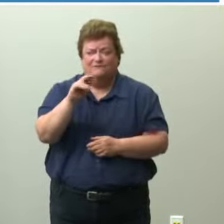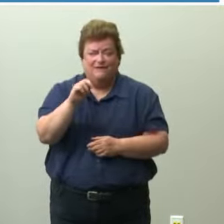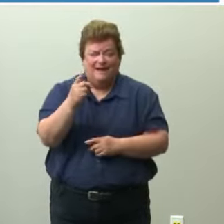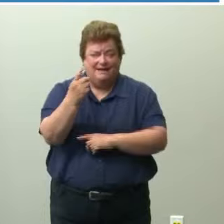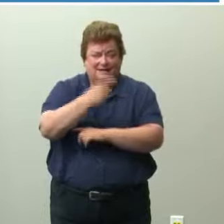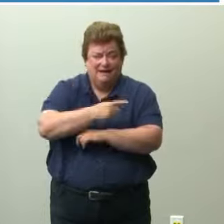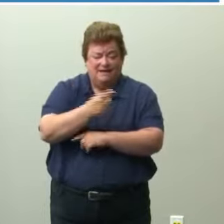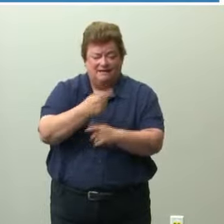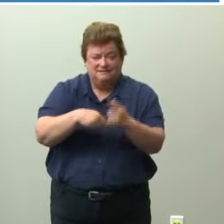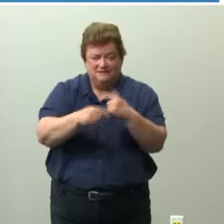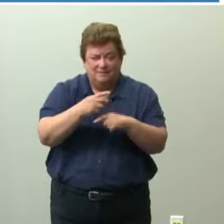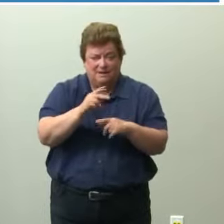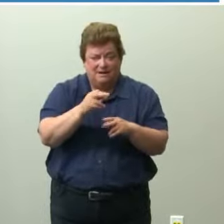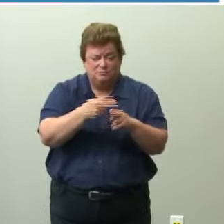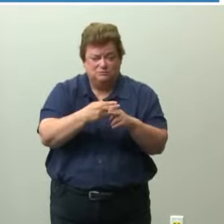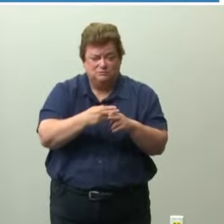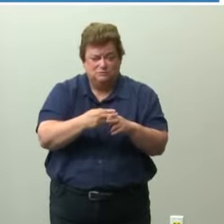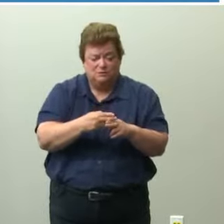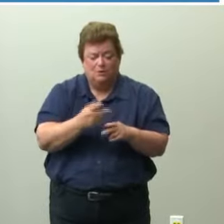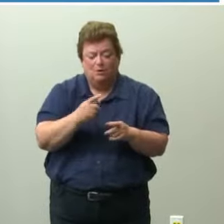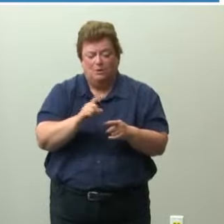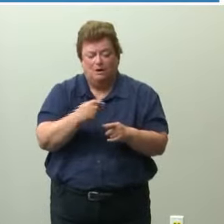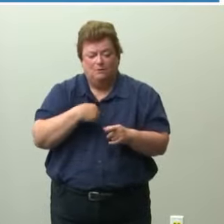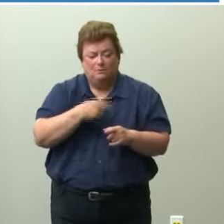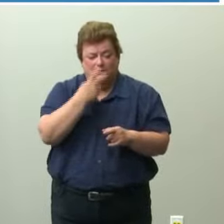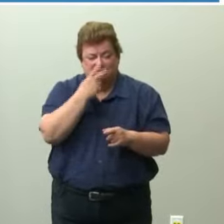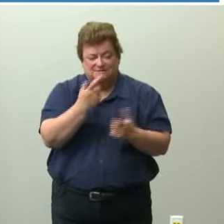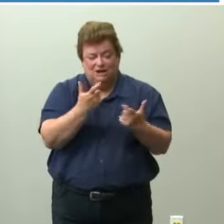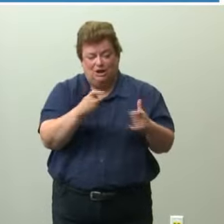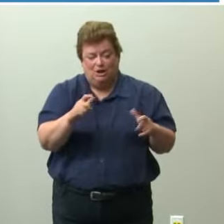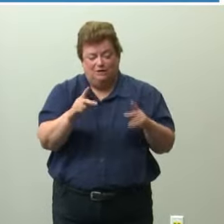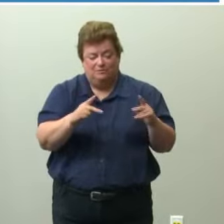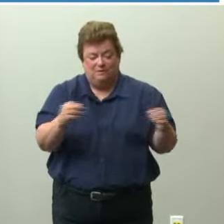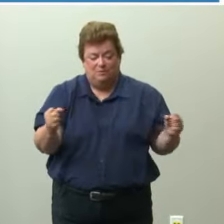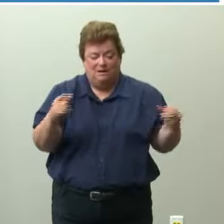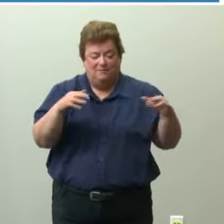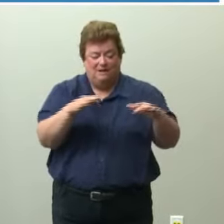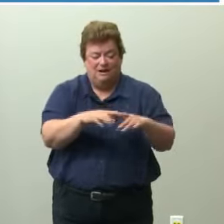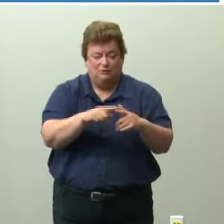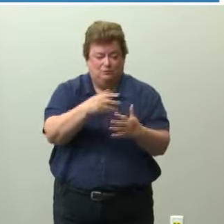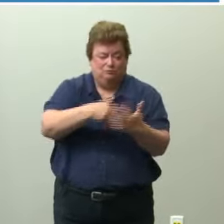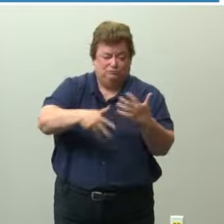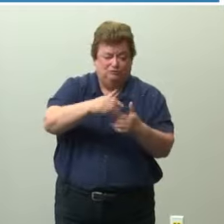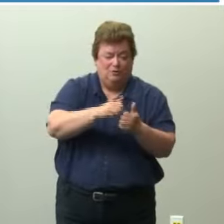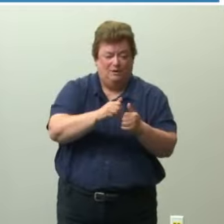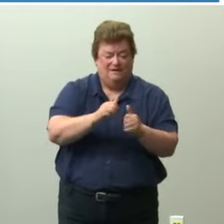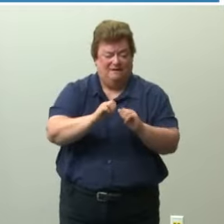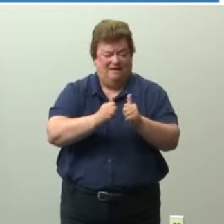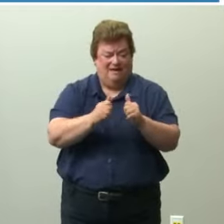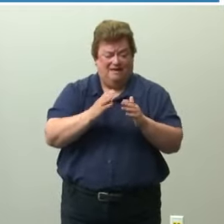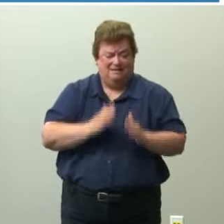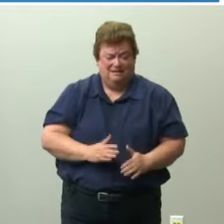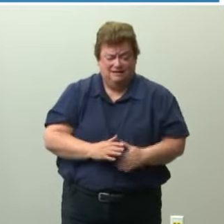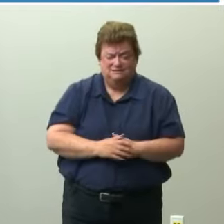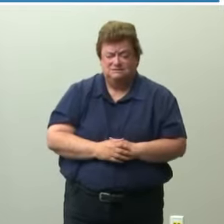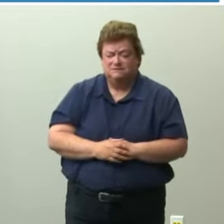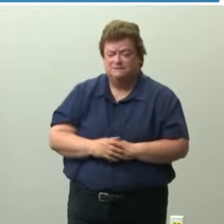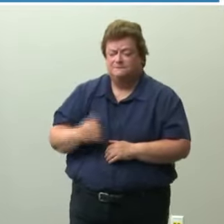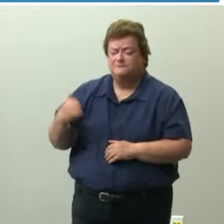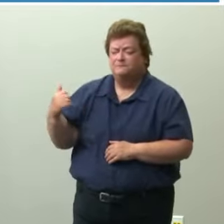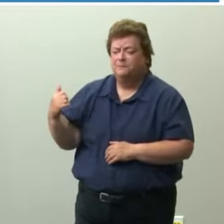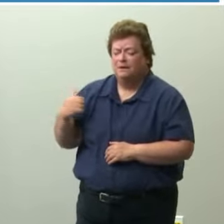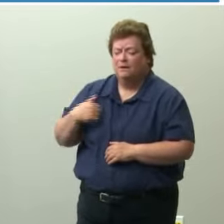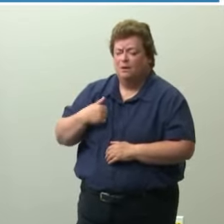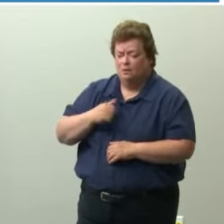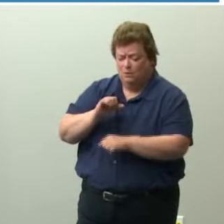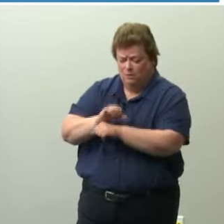that as you see large crowds coming in and interacting with athletes? Yeah, we actually, we work